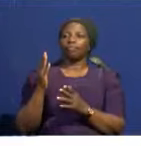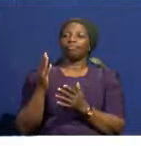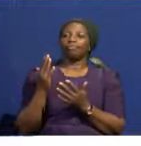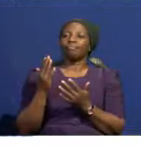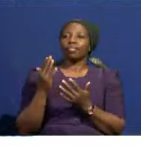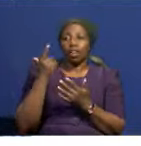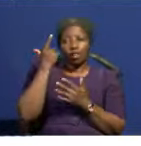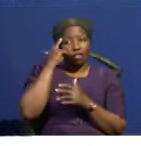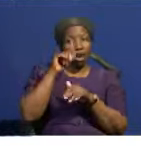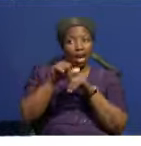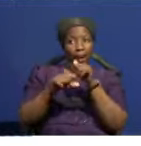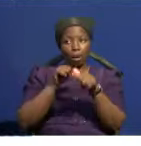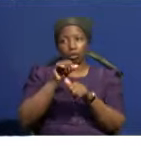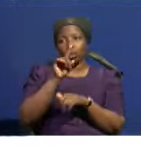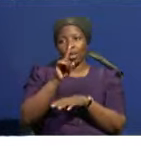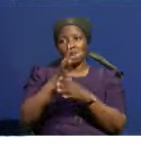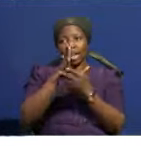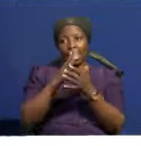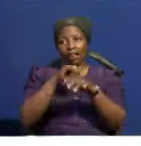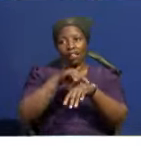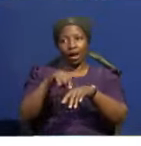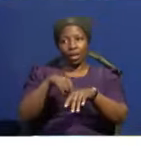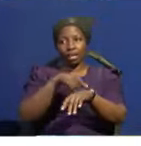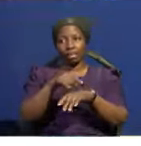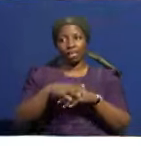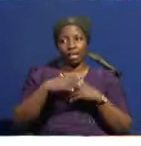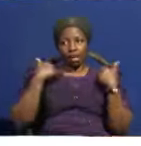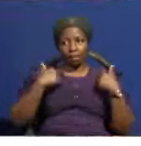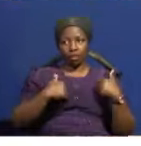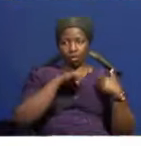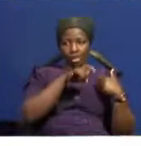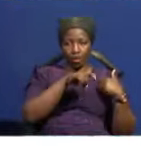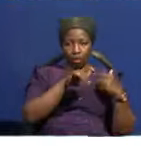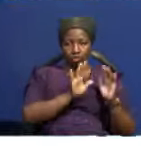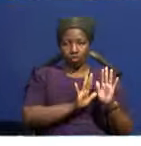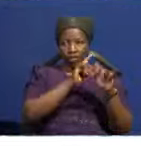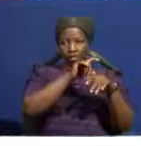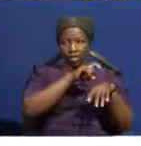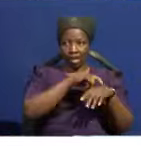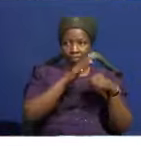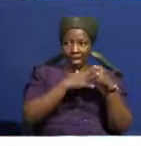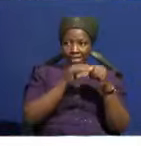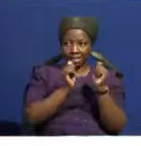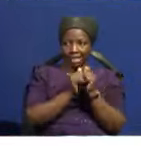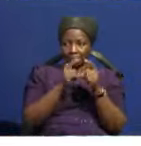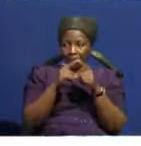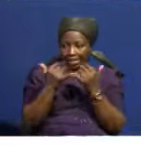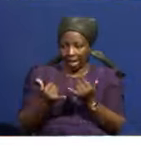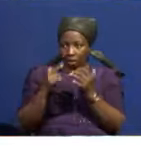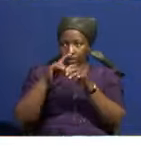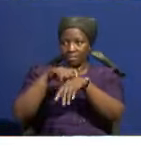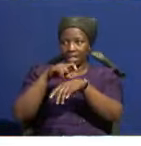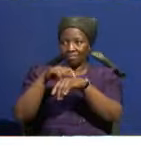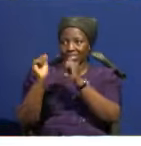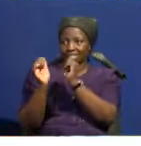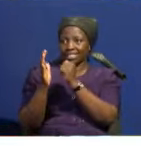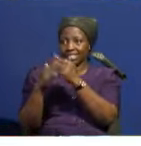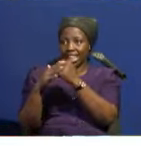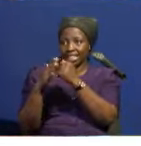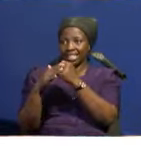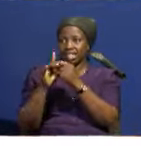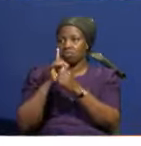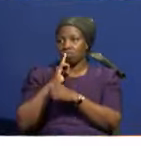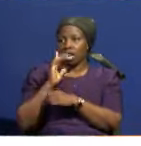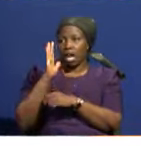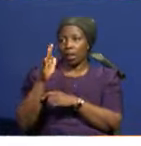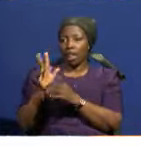for roughly about 1.5 hours. I was supposed to leave at 9:10, lakini sasa nafikiri sahi it's about 9. So